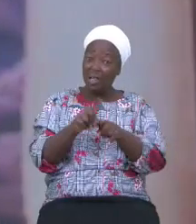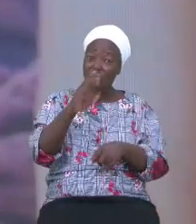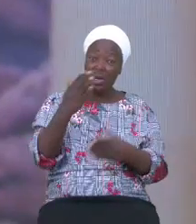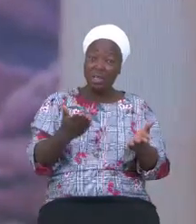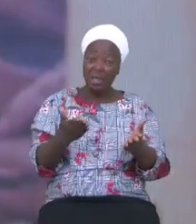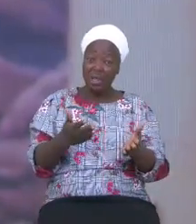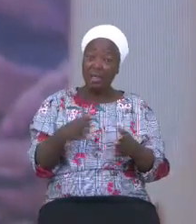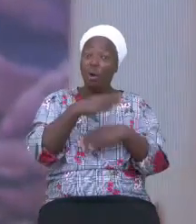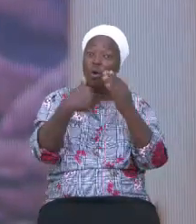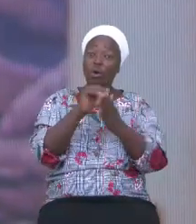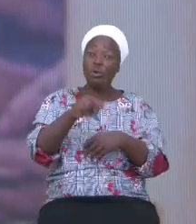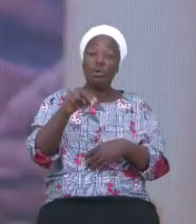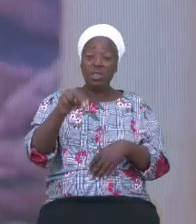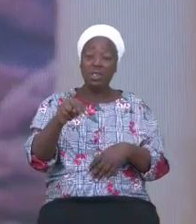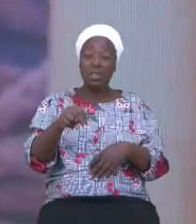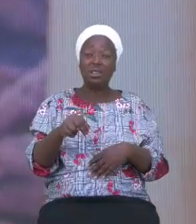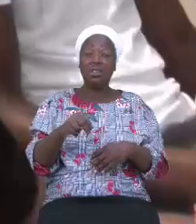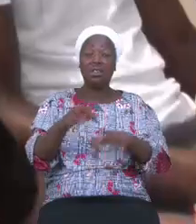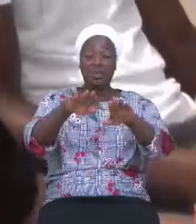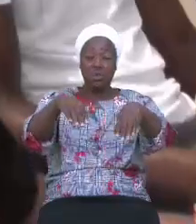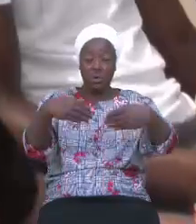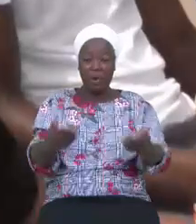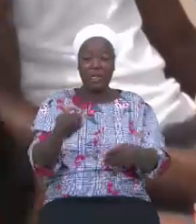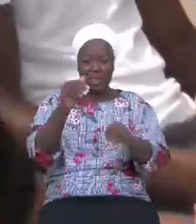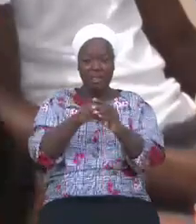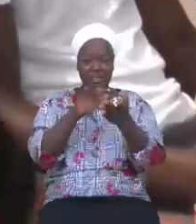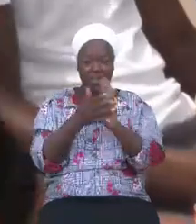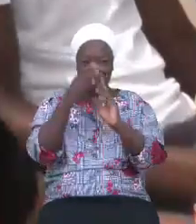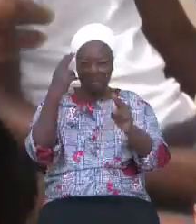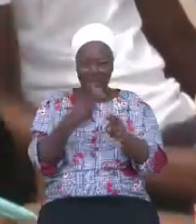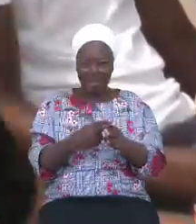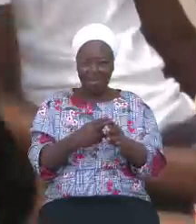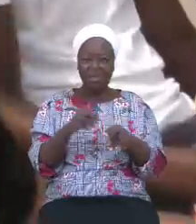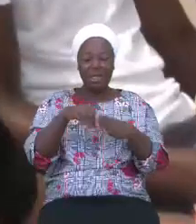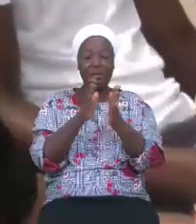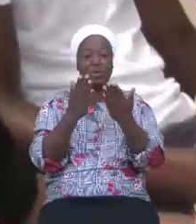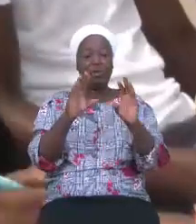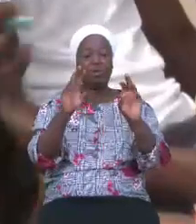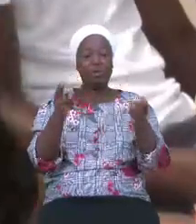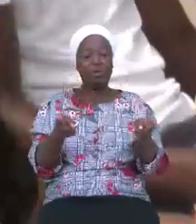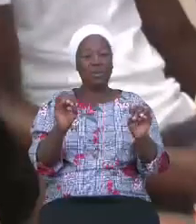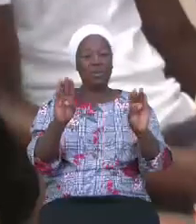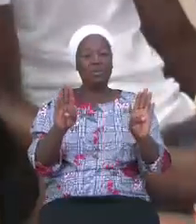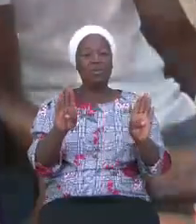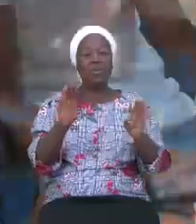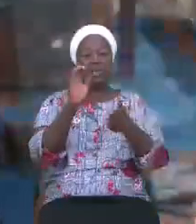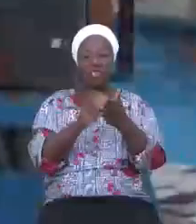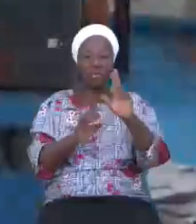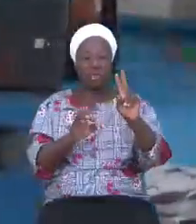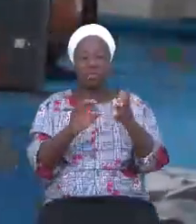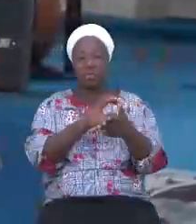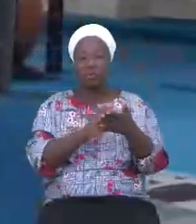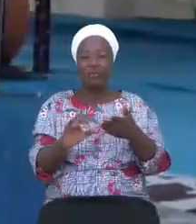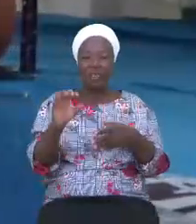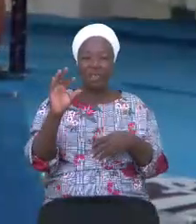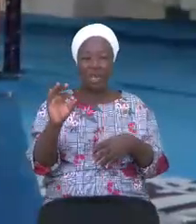there, all your needs supplied in Jesus' name. Hebrews chapter 2, I'm reading from verse 9. Hebrews chapter